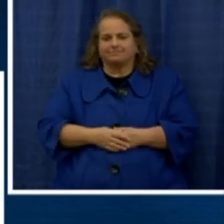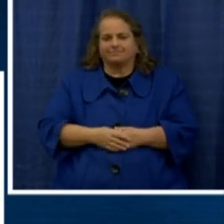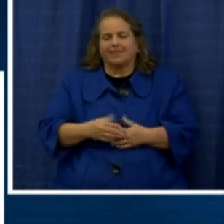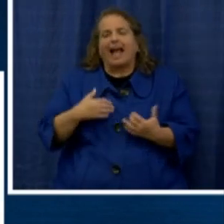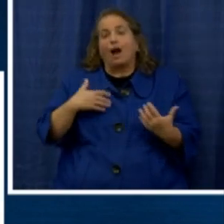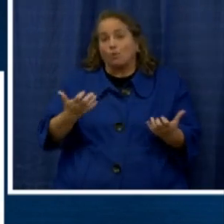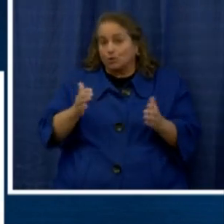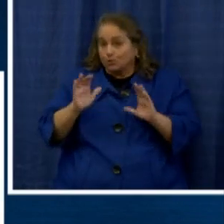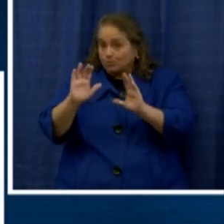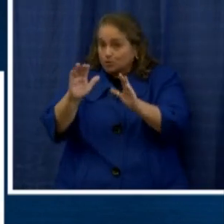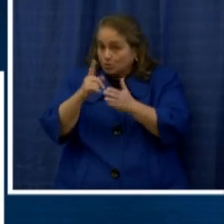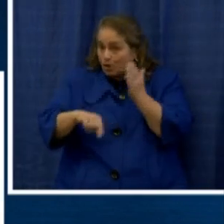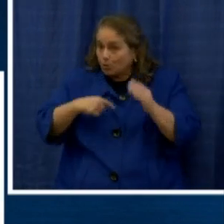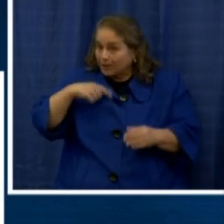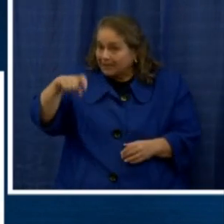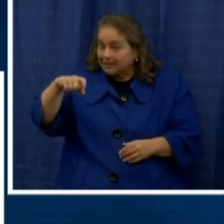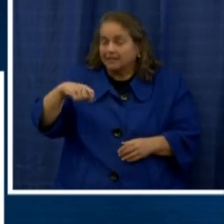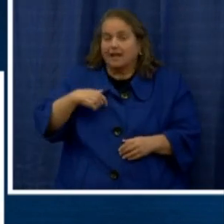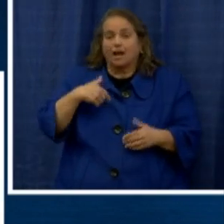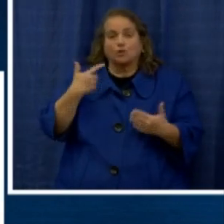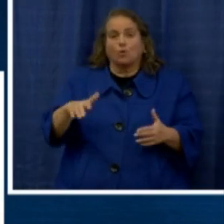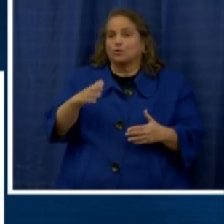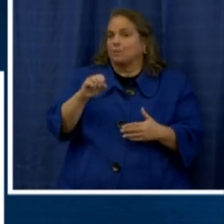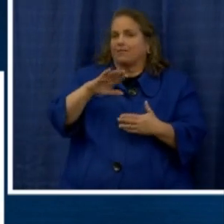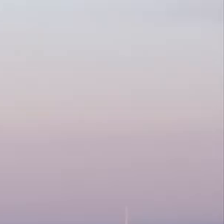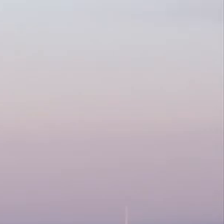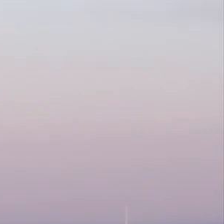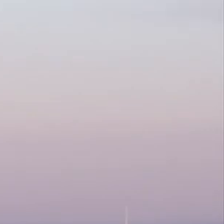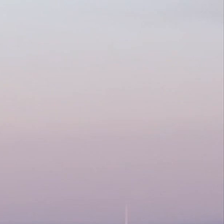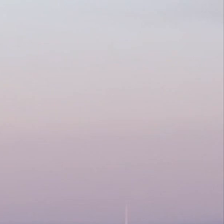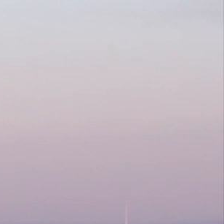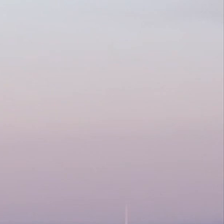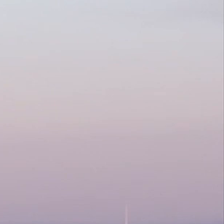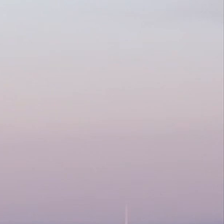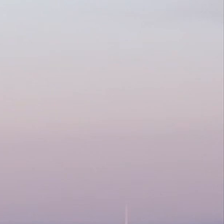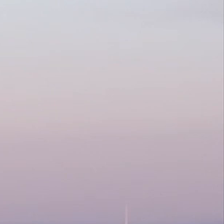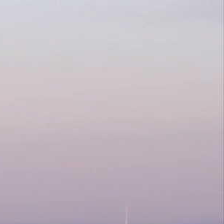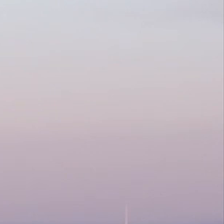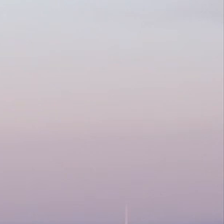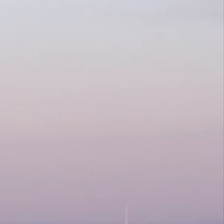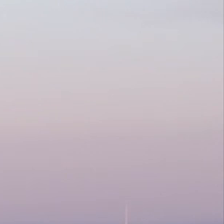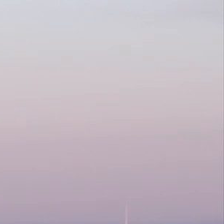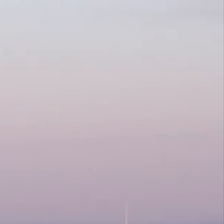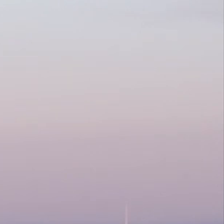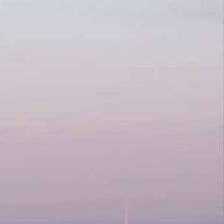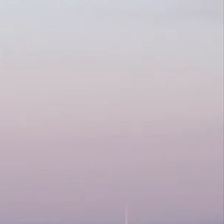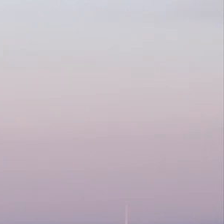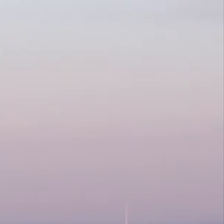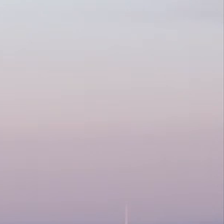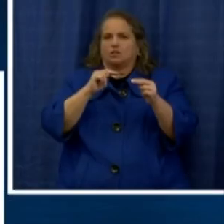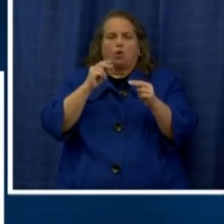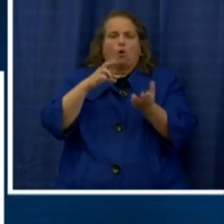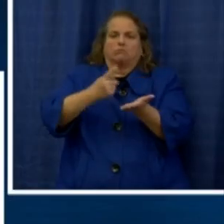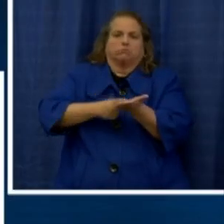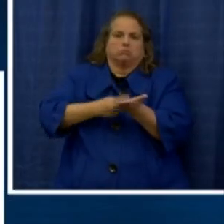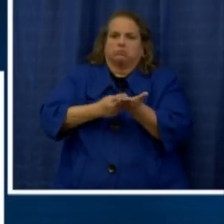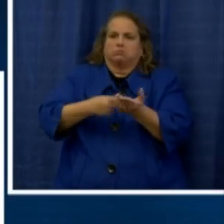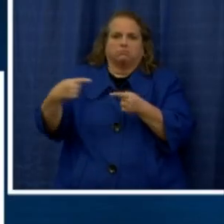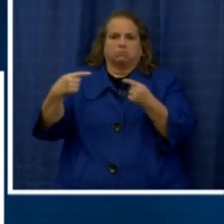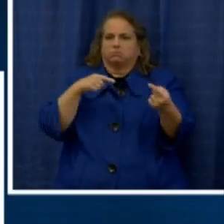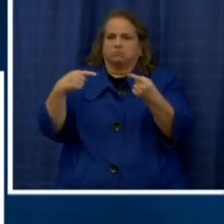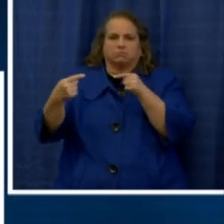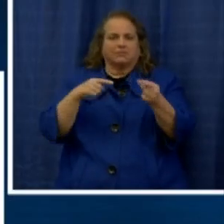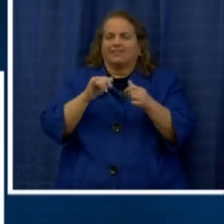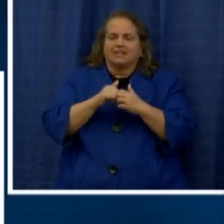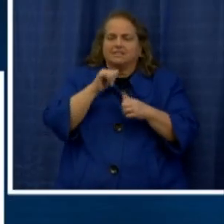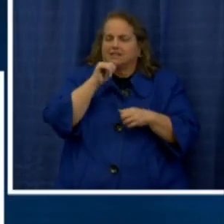for the things we need. I don't want to be in the middle of a Washington, D.C. negotiation or debate. That's not